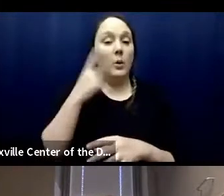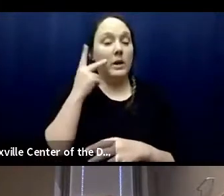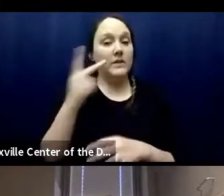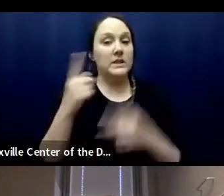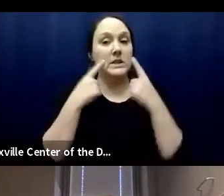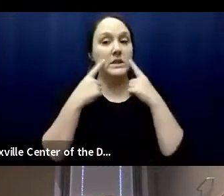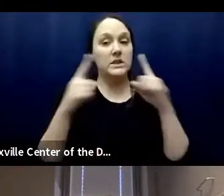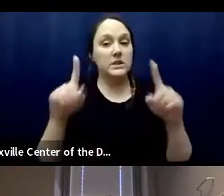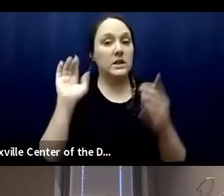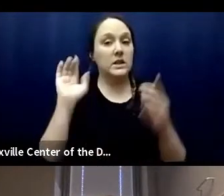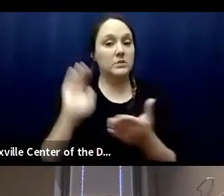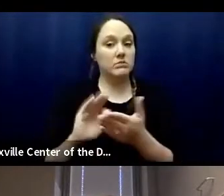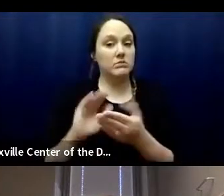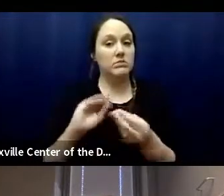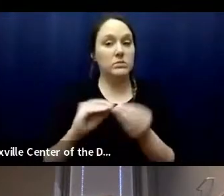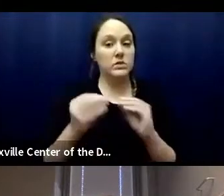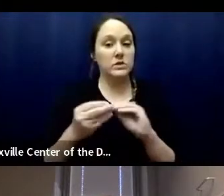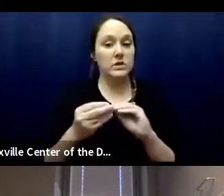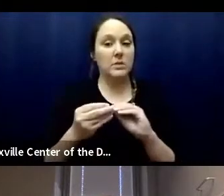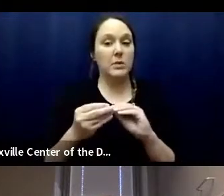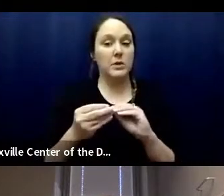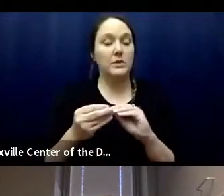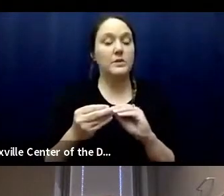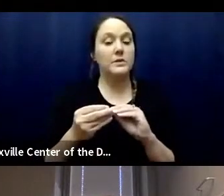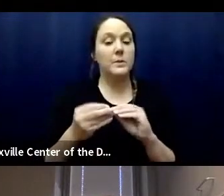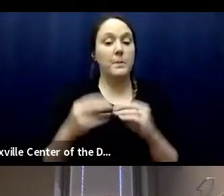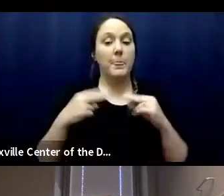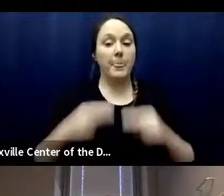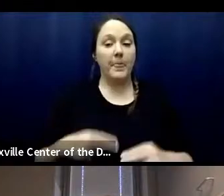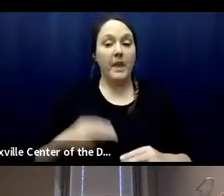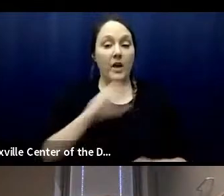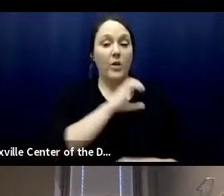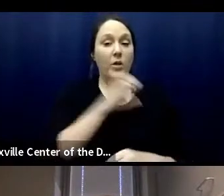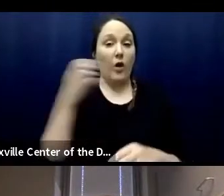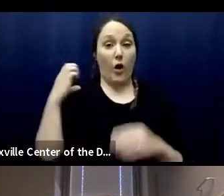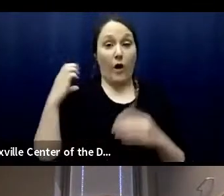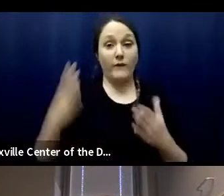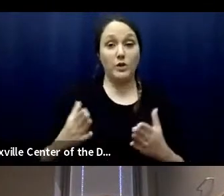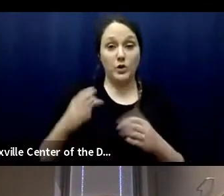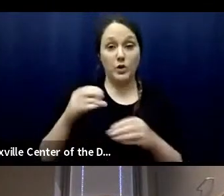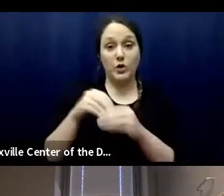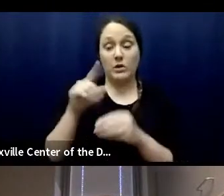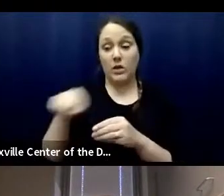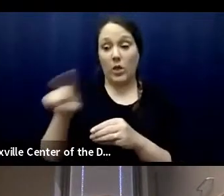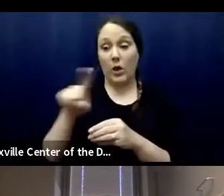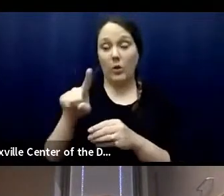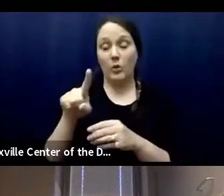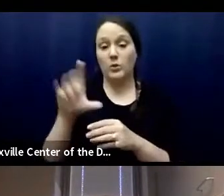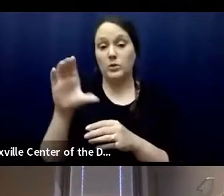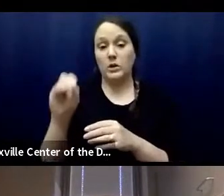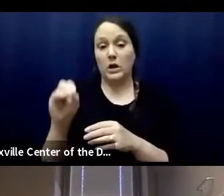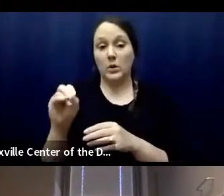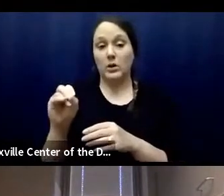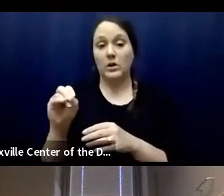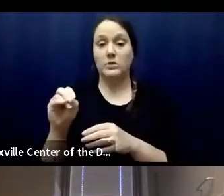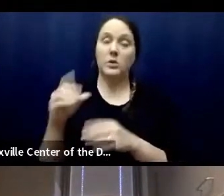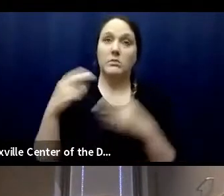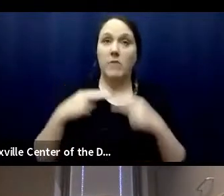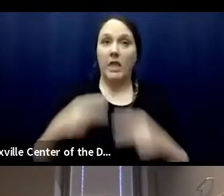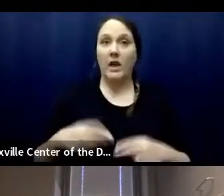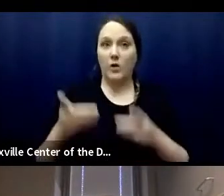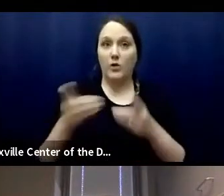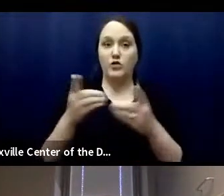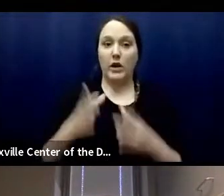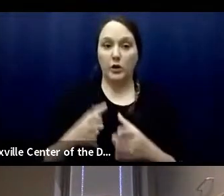their numbers. The health officer in those counties has utilized, or the health director, either one,